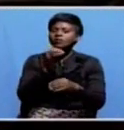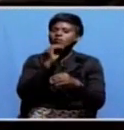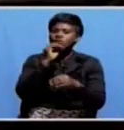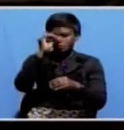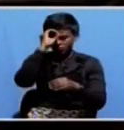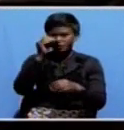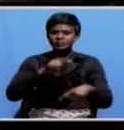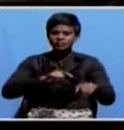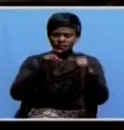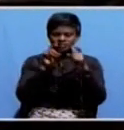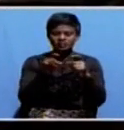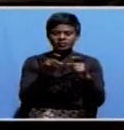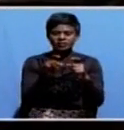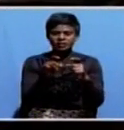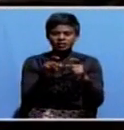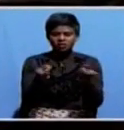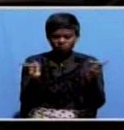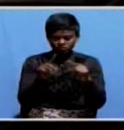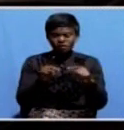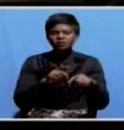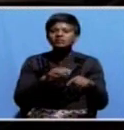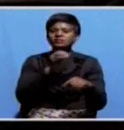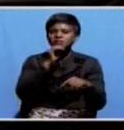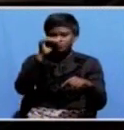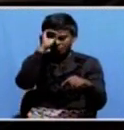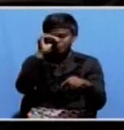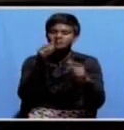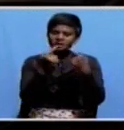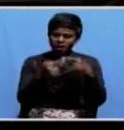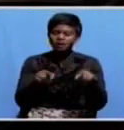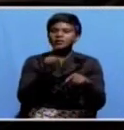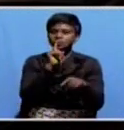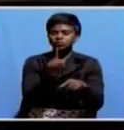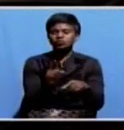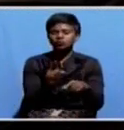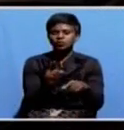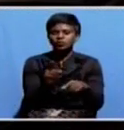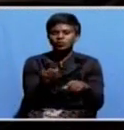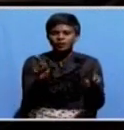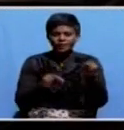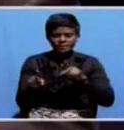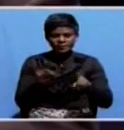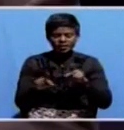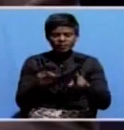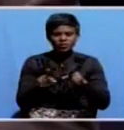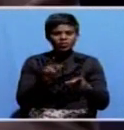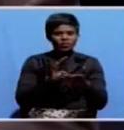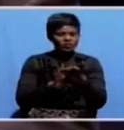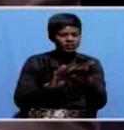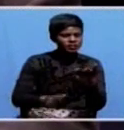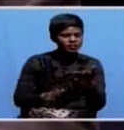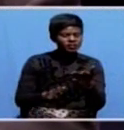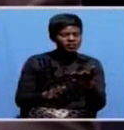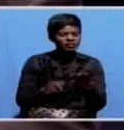challenge when you are an orphan that comes up when people begin to make allegations. You